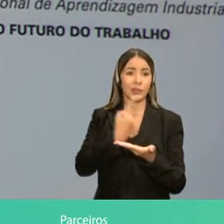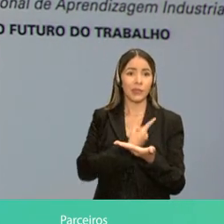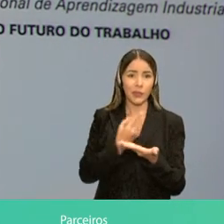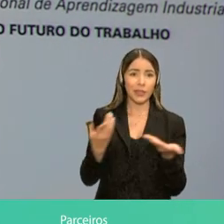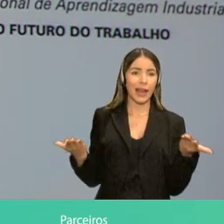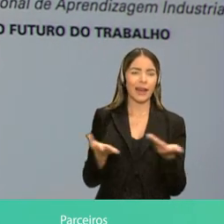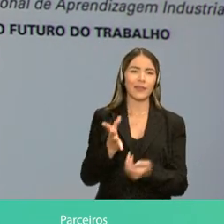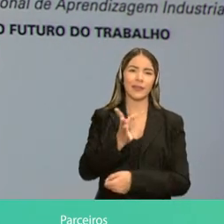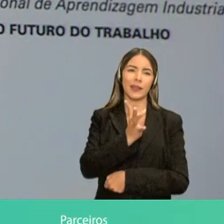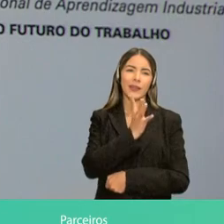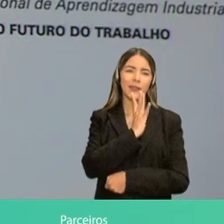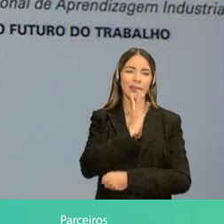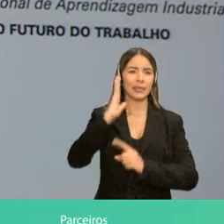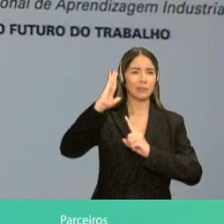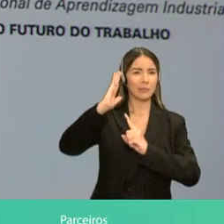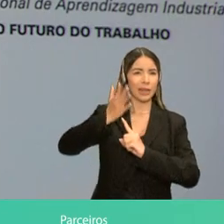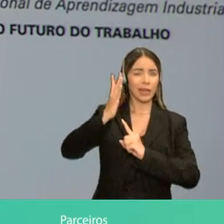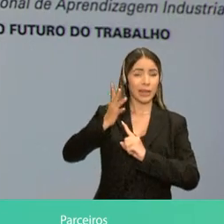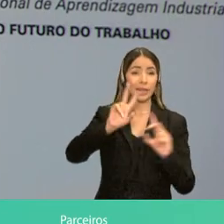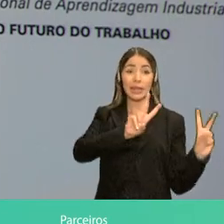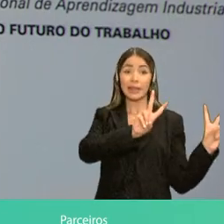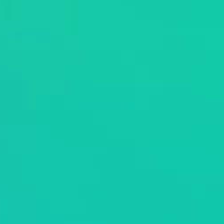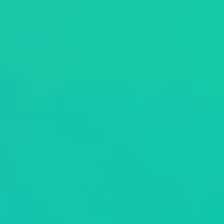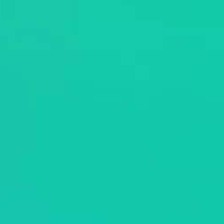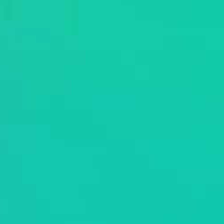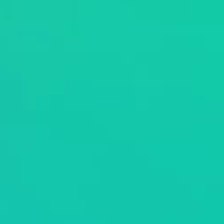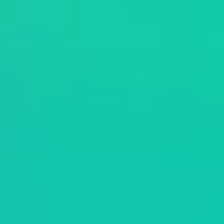for knowing better our lecturers for this third panel.